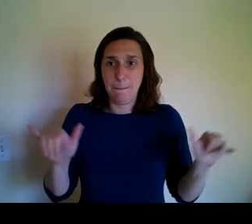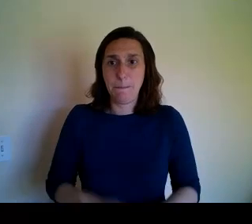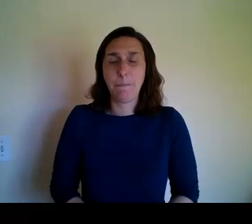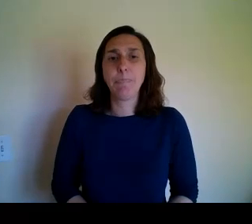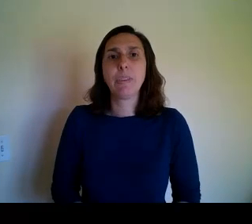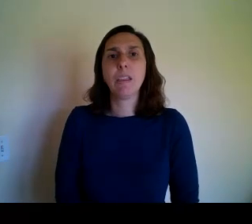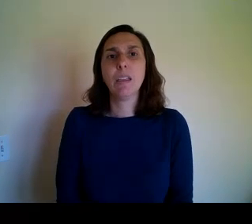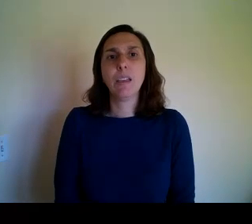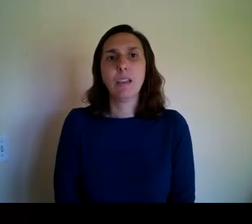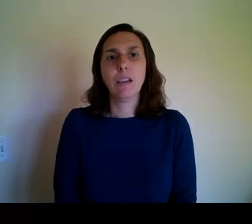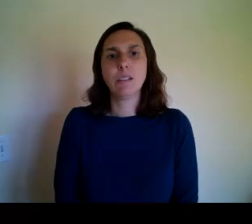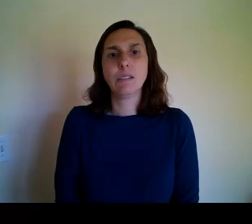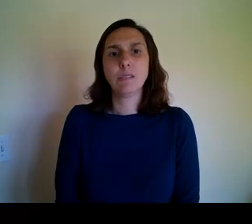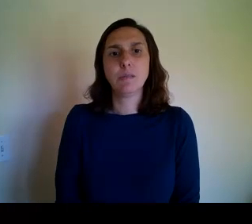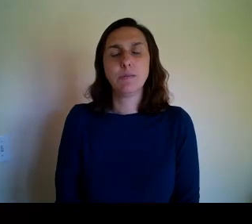for